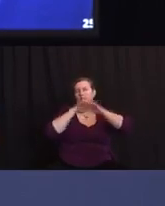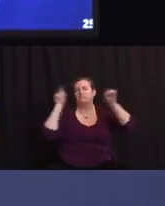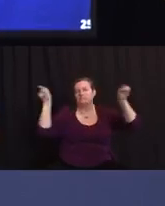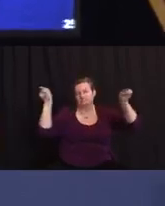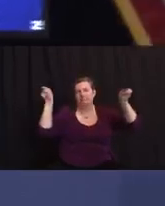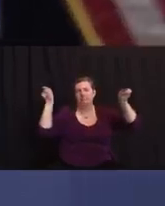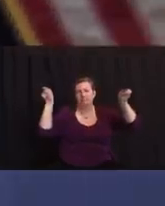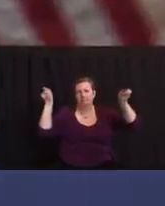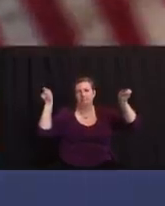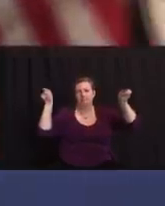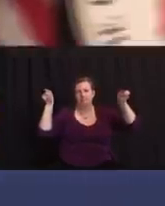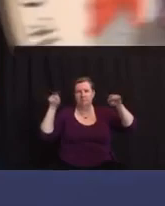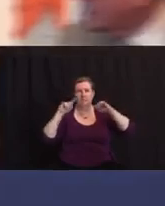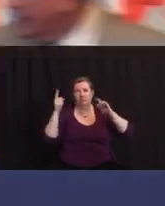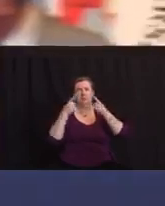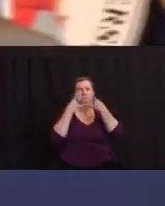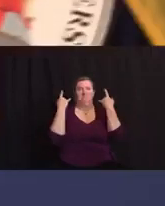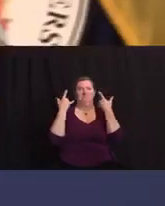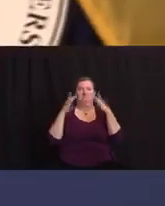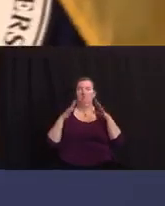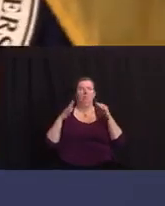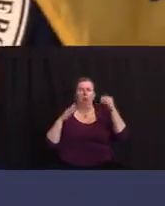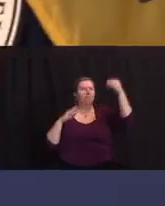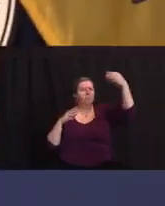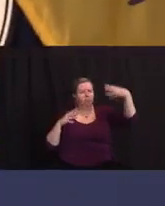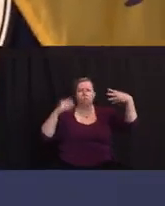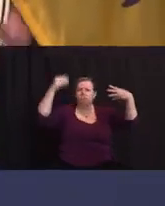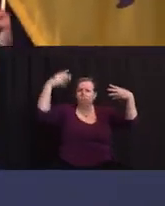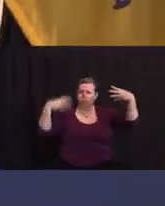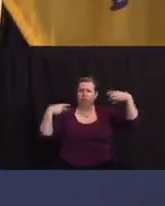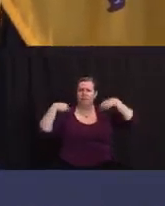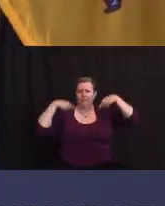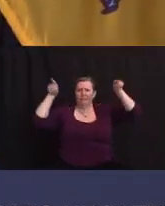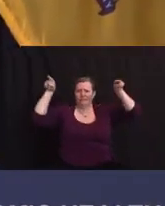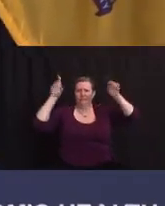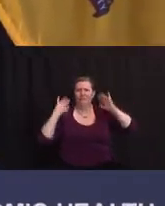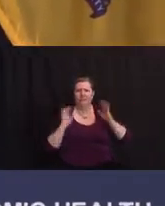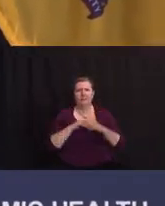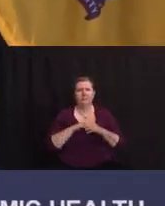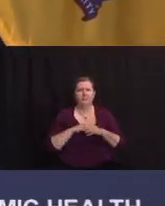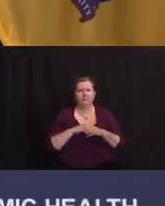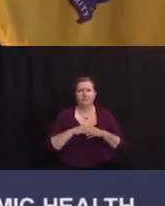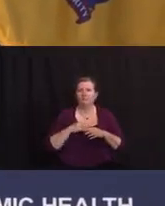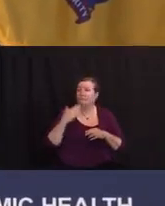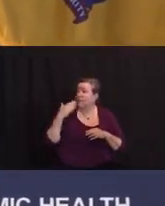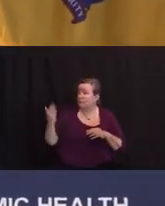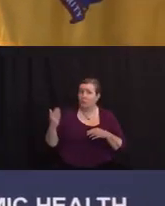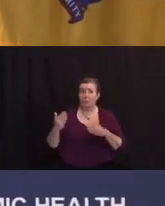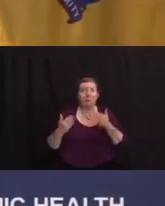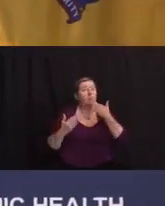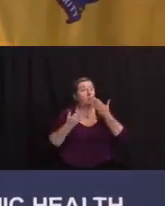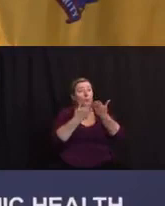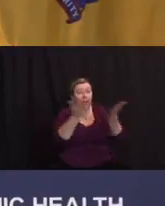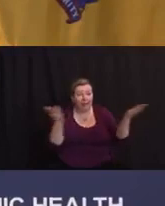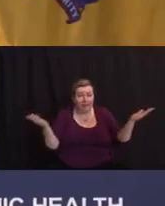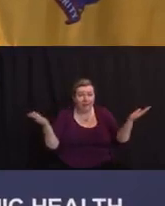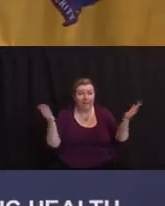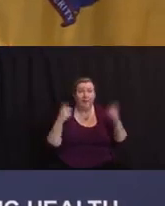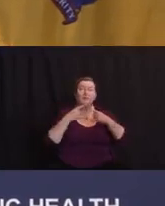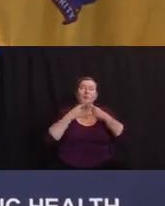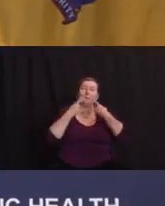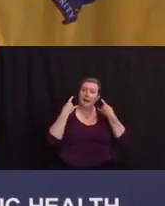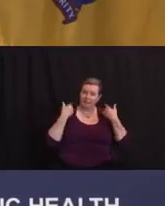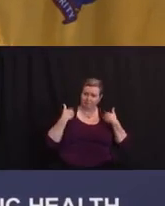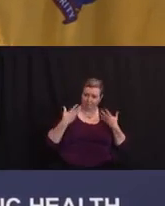Thank you, Judy. Thank you, Ed. Thank you, Pat. Paramel, Mahan, cast of thousands. I think we'll mask up here, speaking of